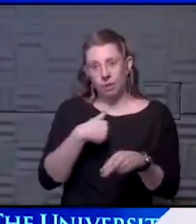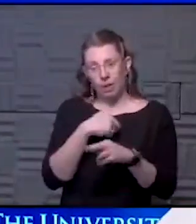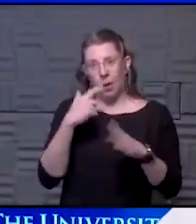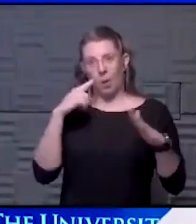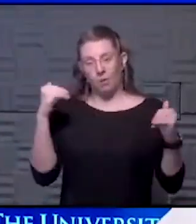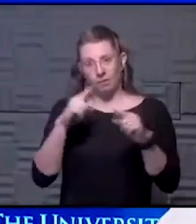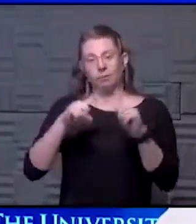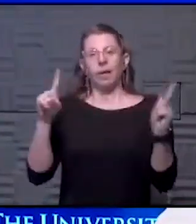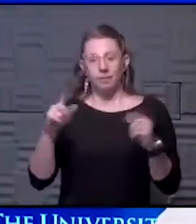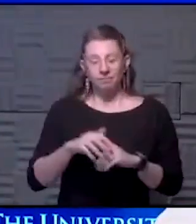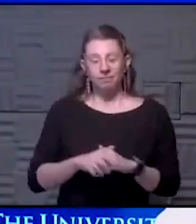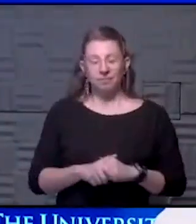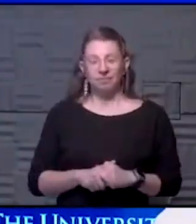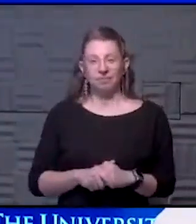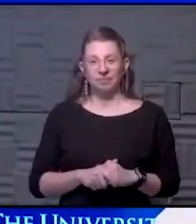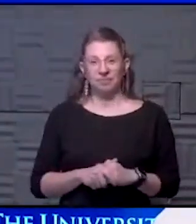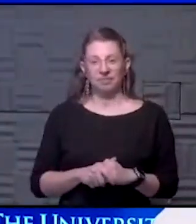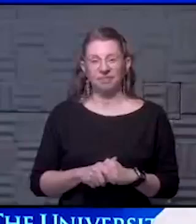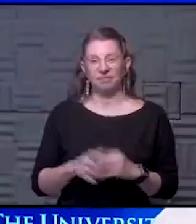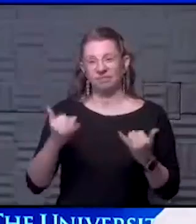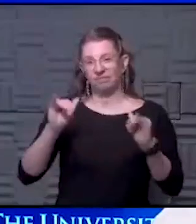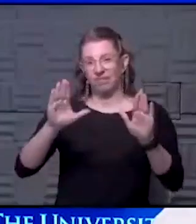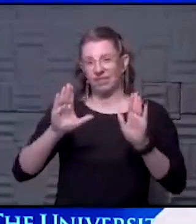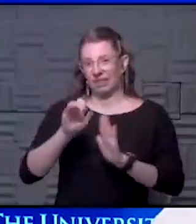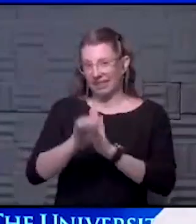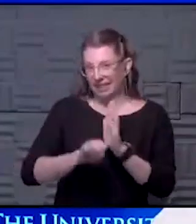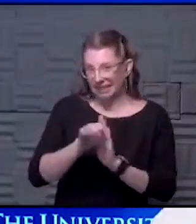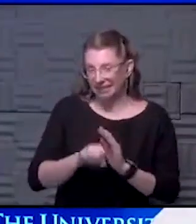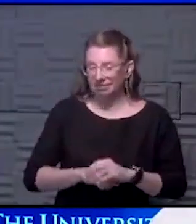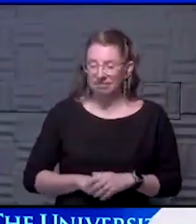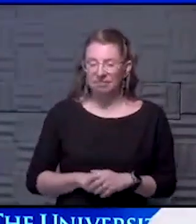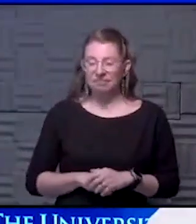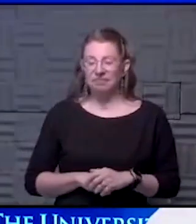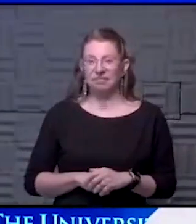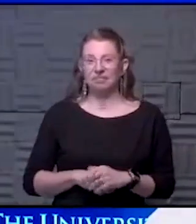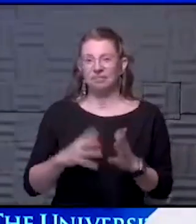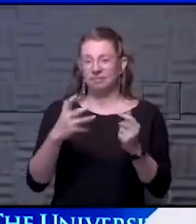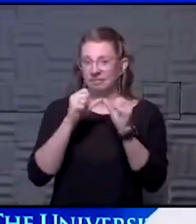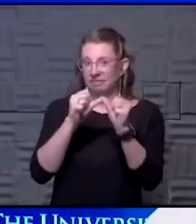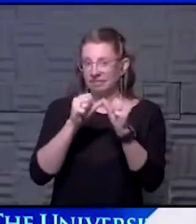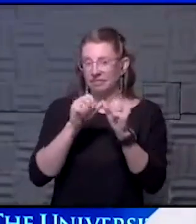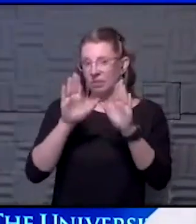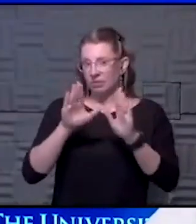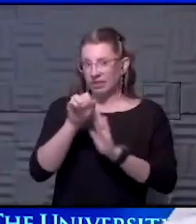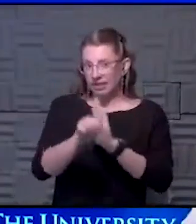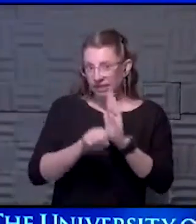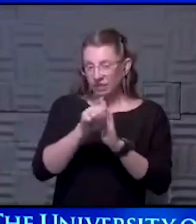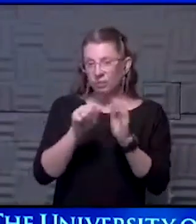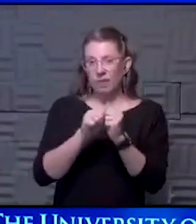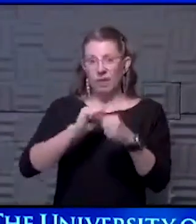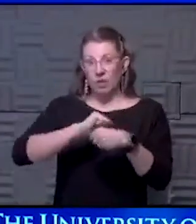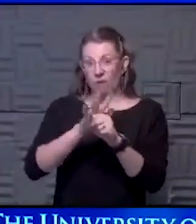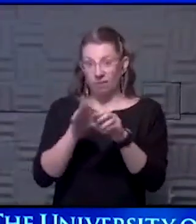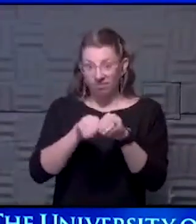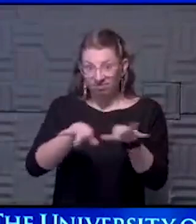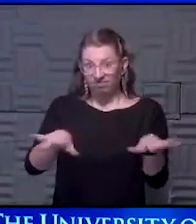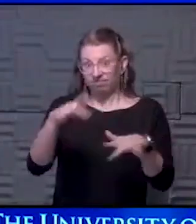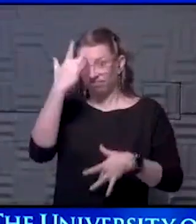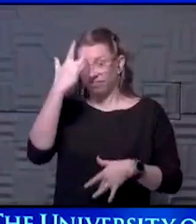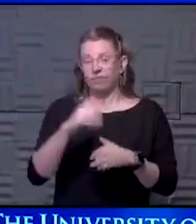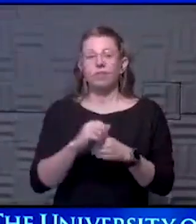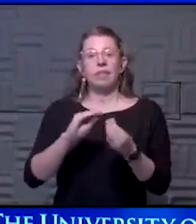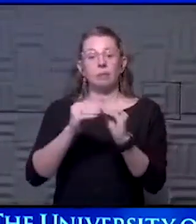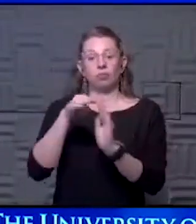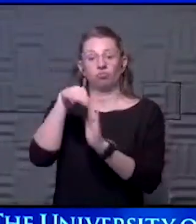but nevertheless, still a great season, and we want it to continue to be a great season with this COVID pandemic. Watching those numbers